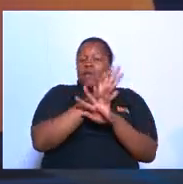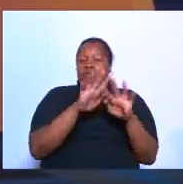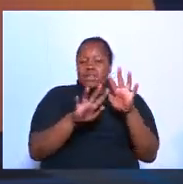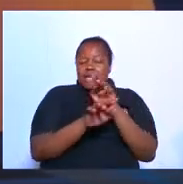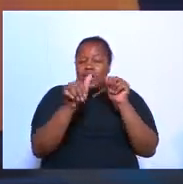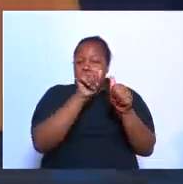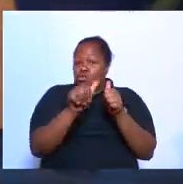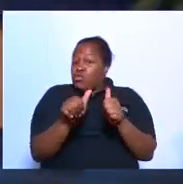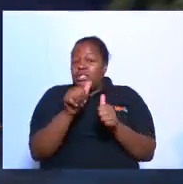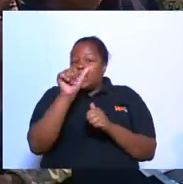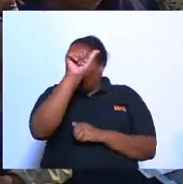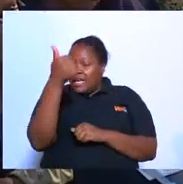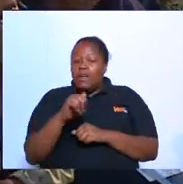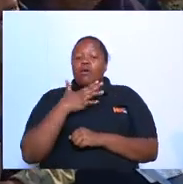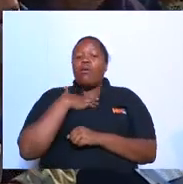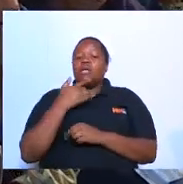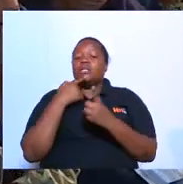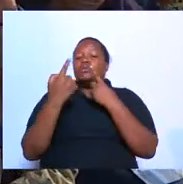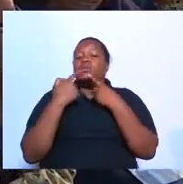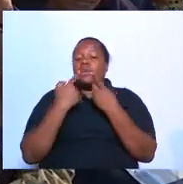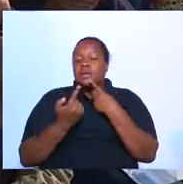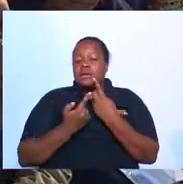intended to speak